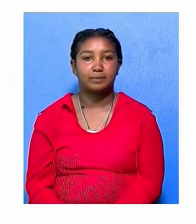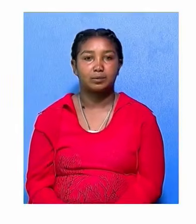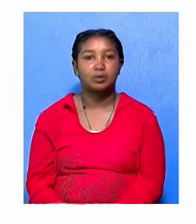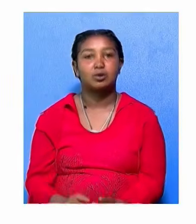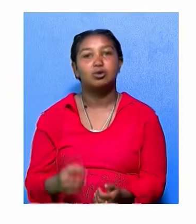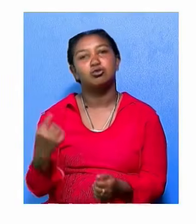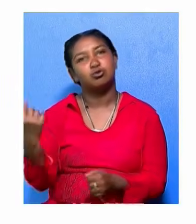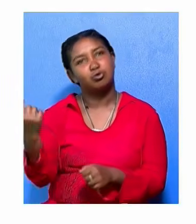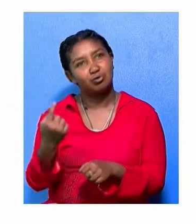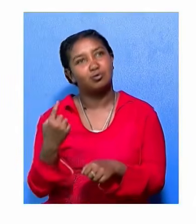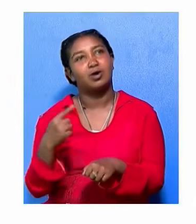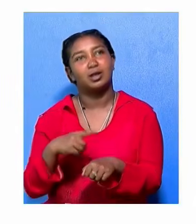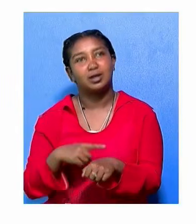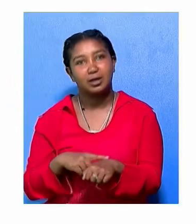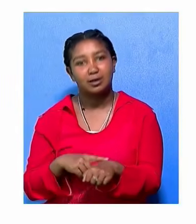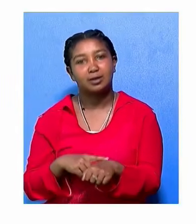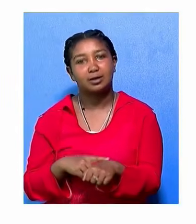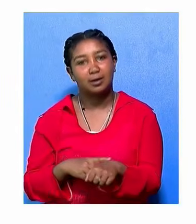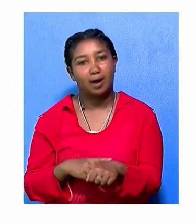usually,